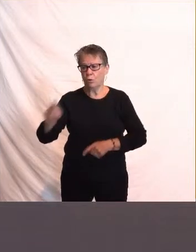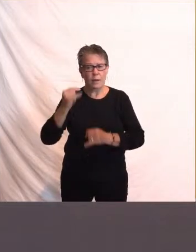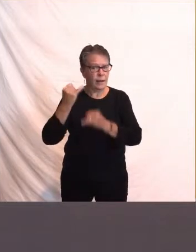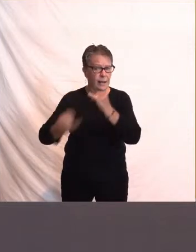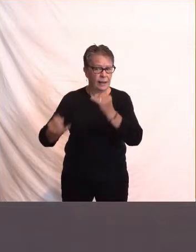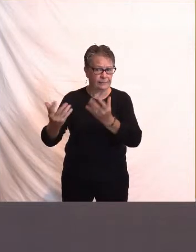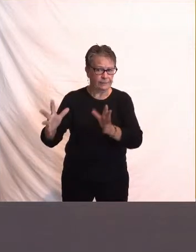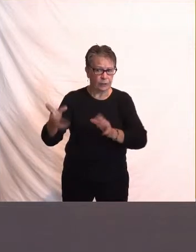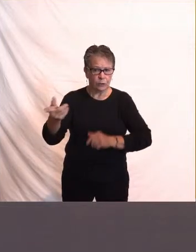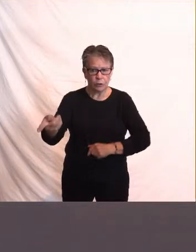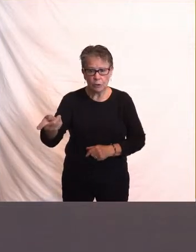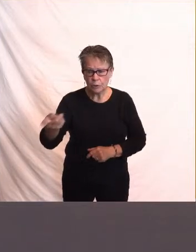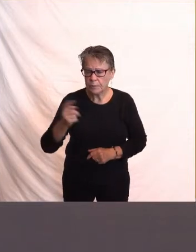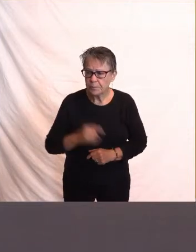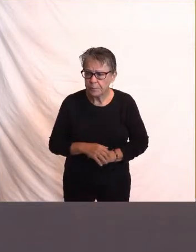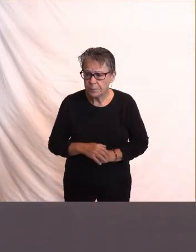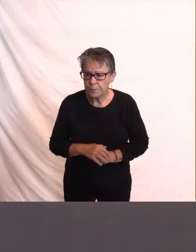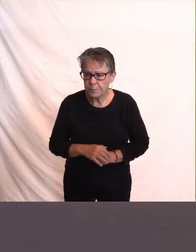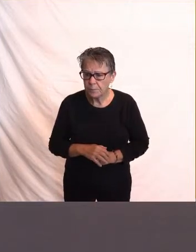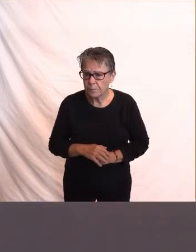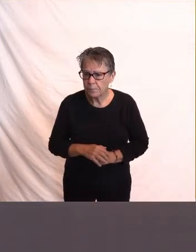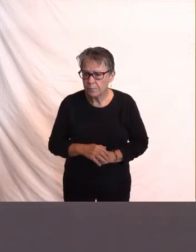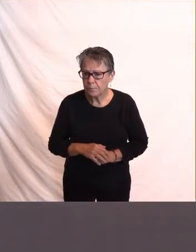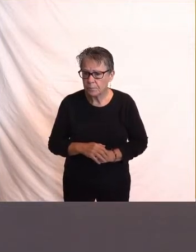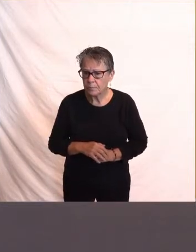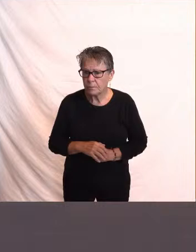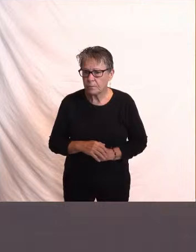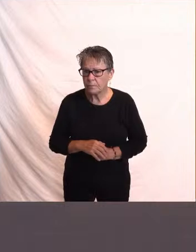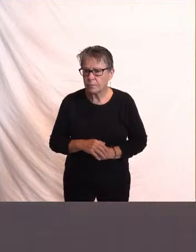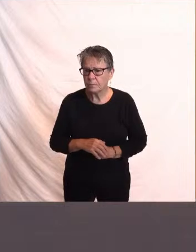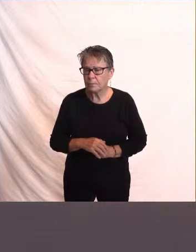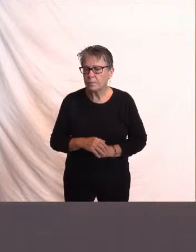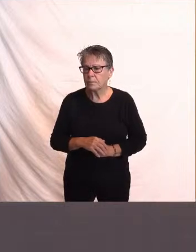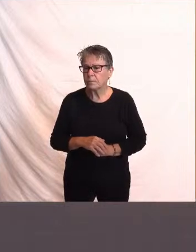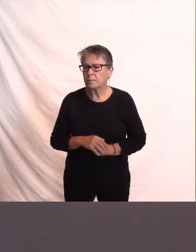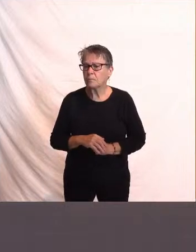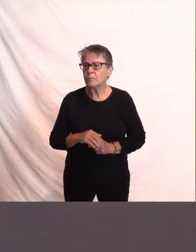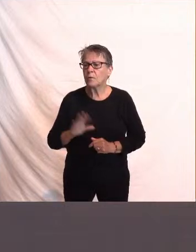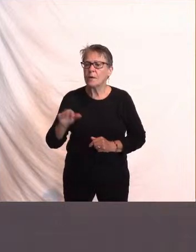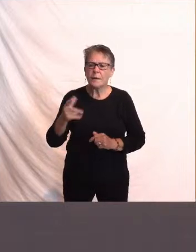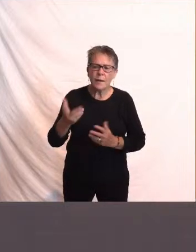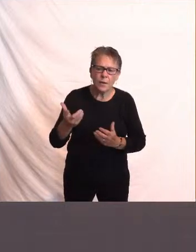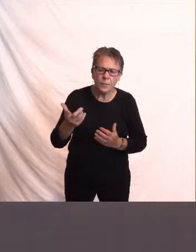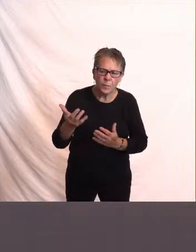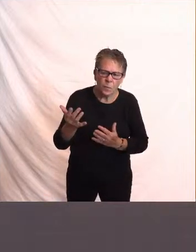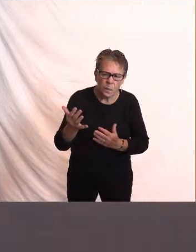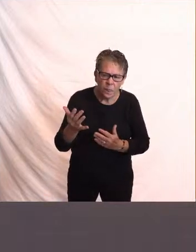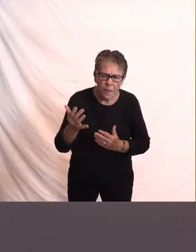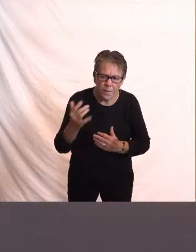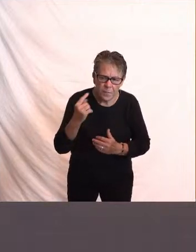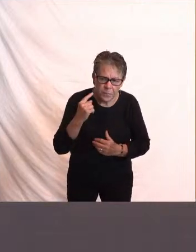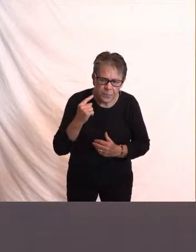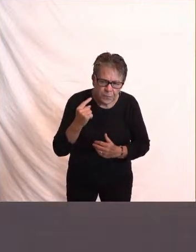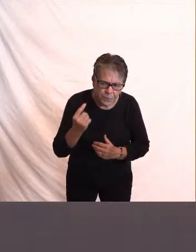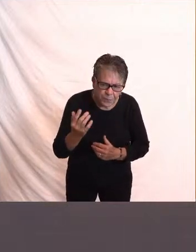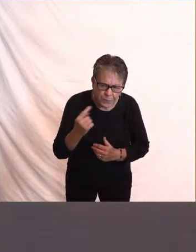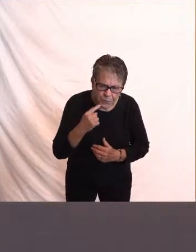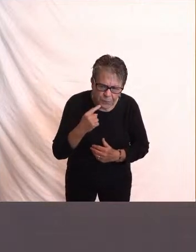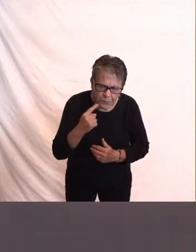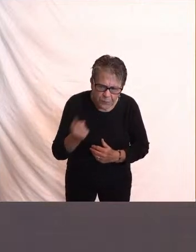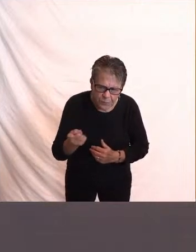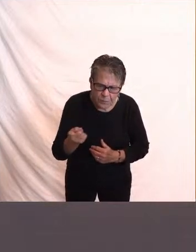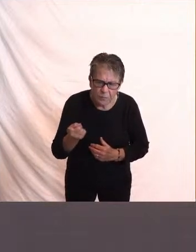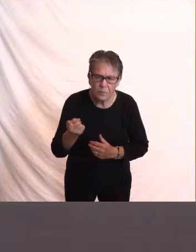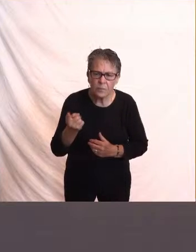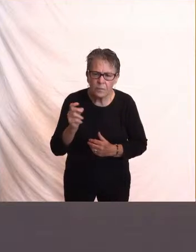you had mentioned that you feel strongly about this, and there are levers that can be pulled at the Port